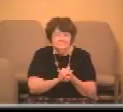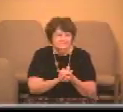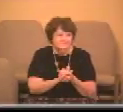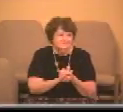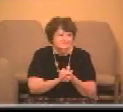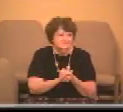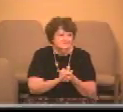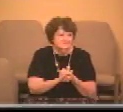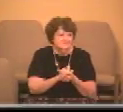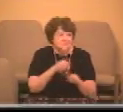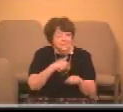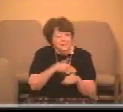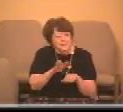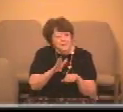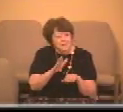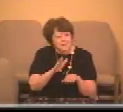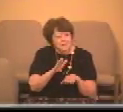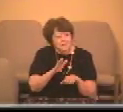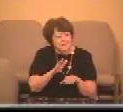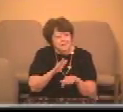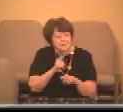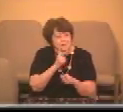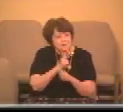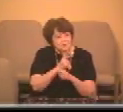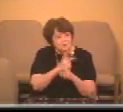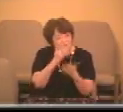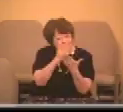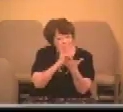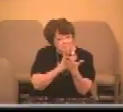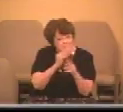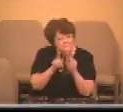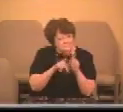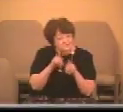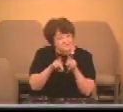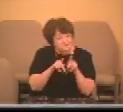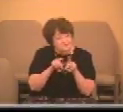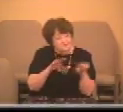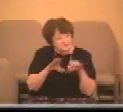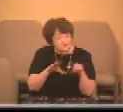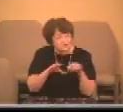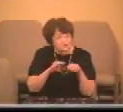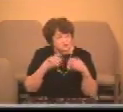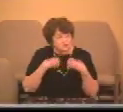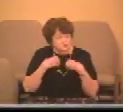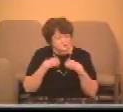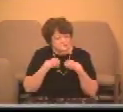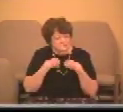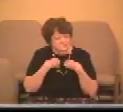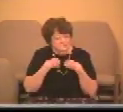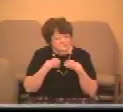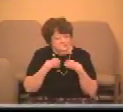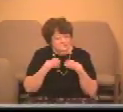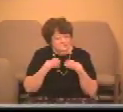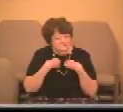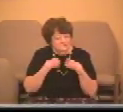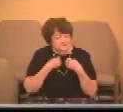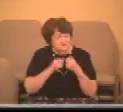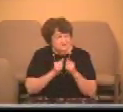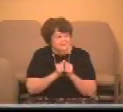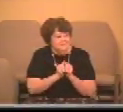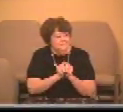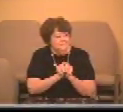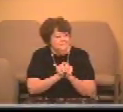Do you maybe send the right little tweet out to people? Do you rant on Facebook?